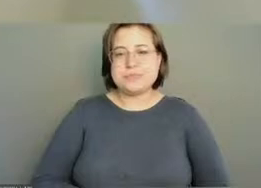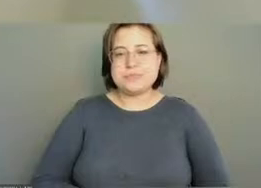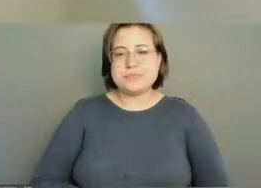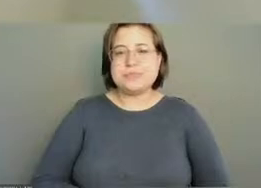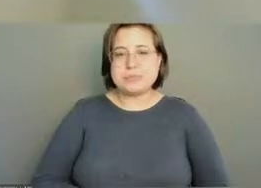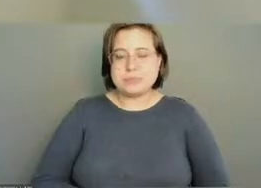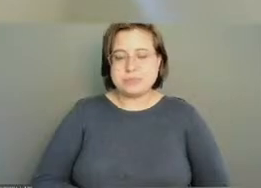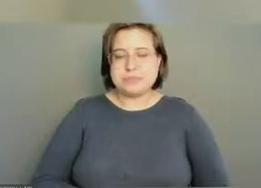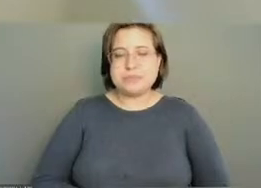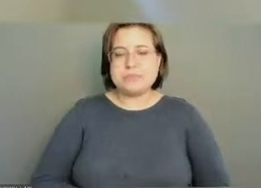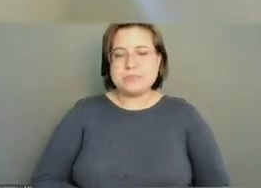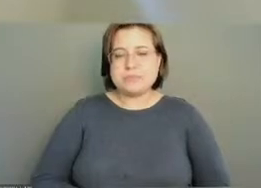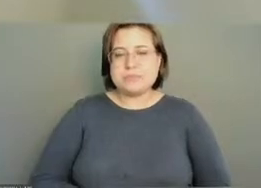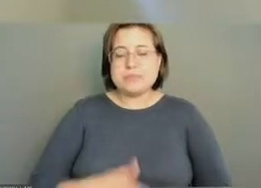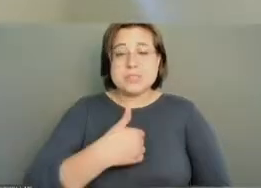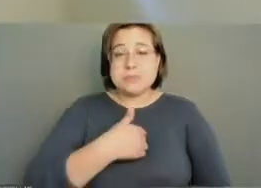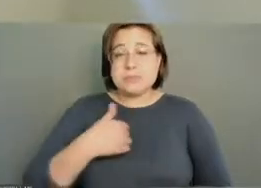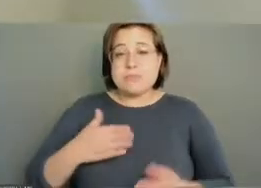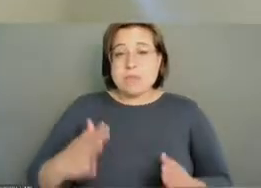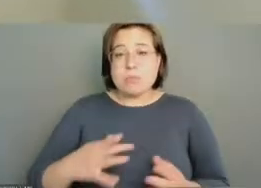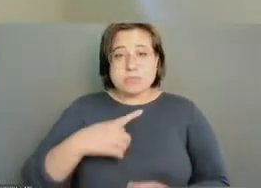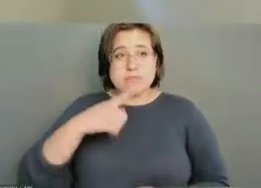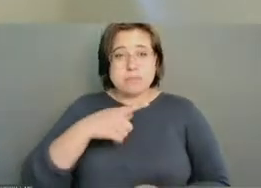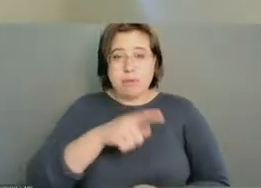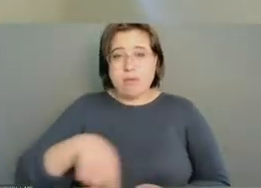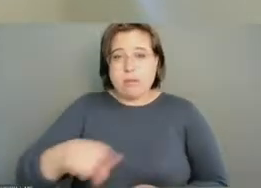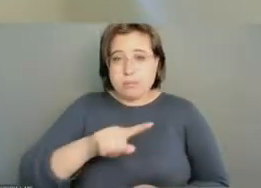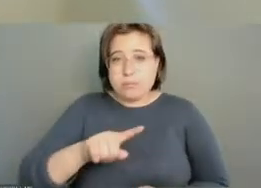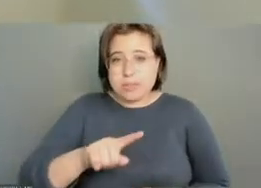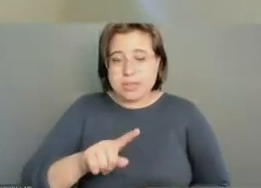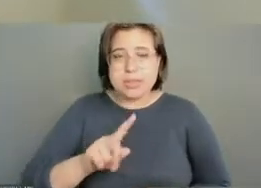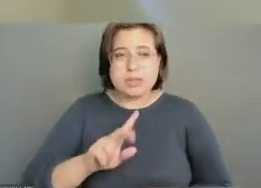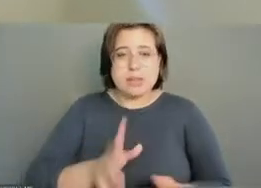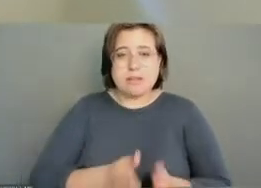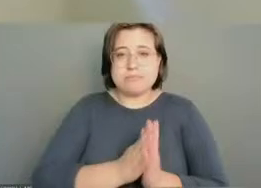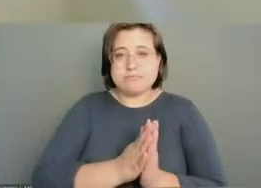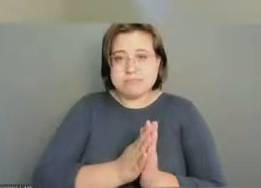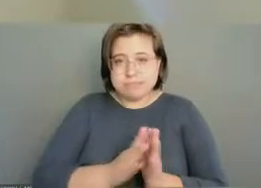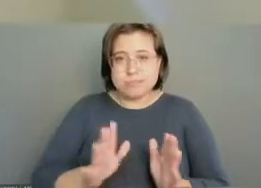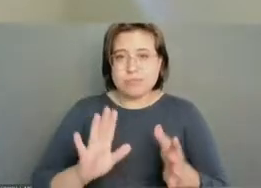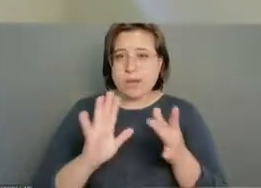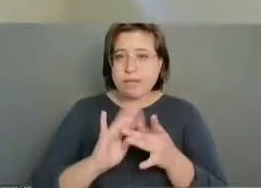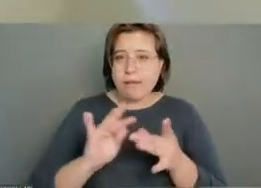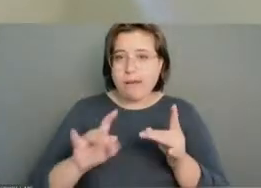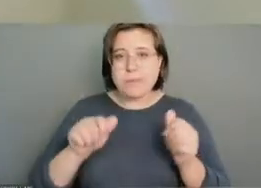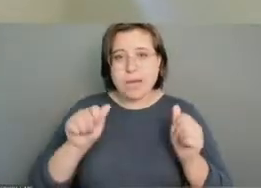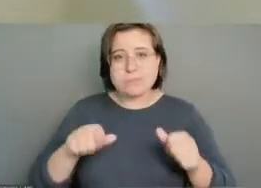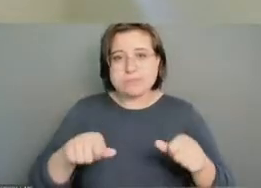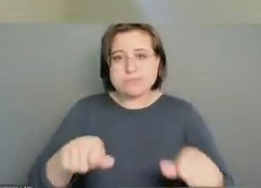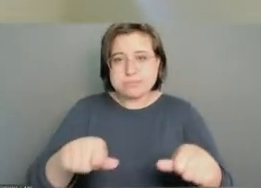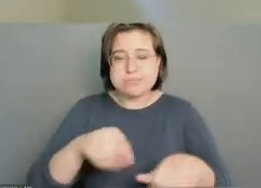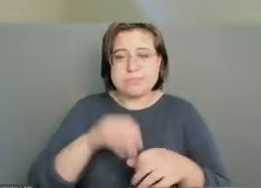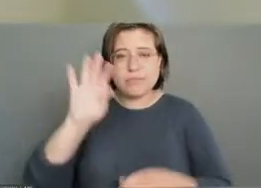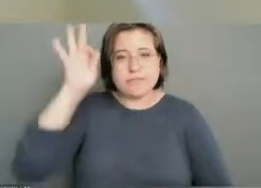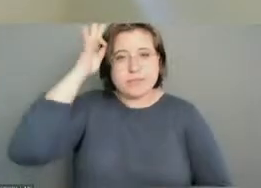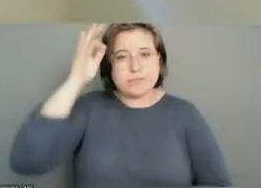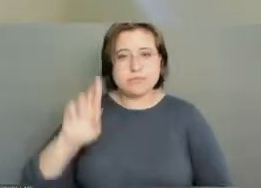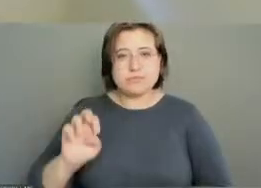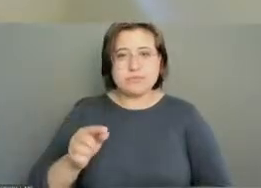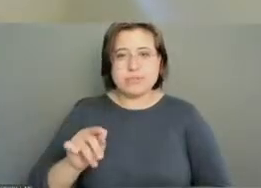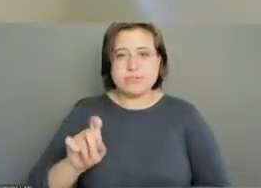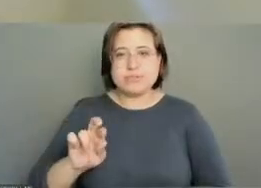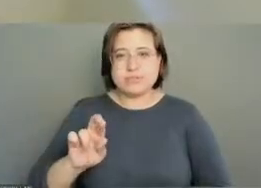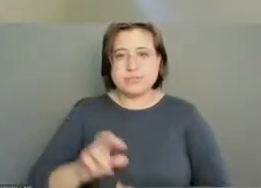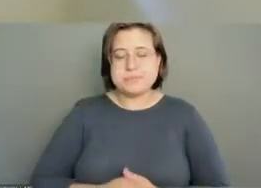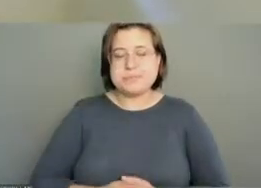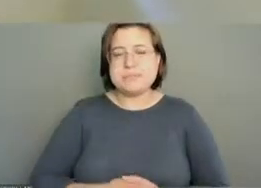invited to provide comments as stated in the meeting notice published in the Federal Register. Written comments